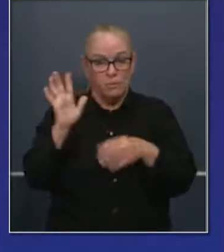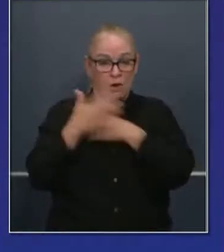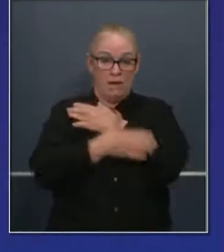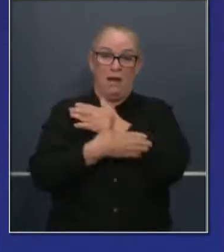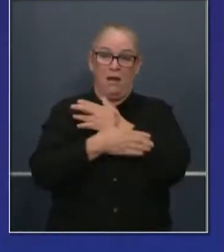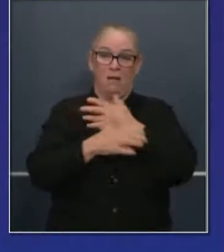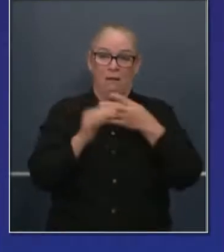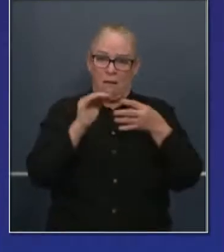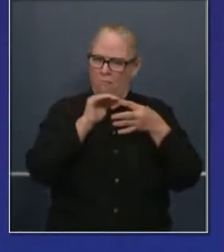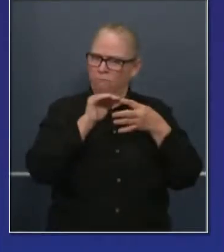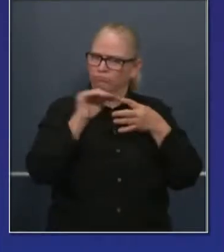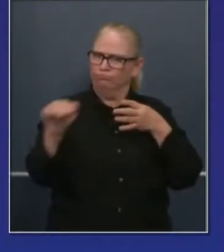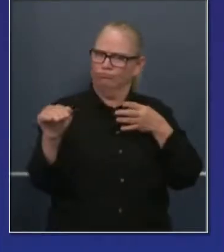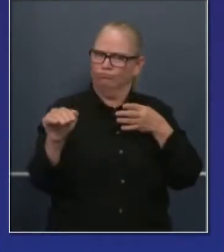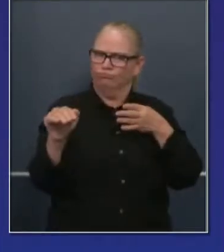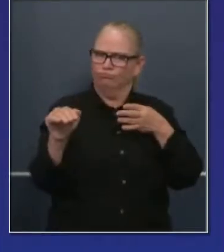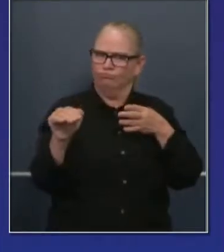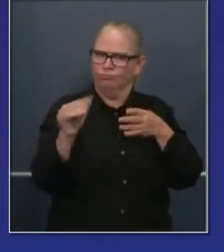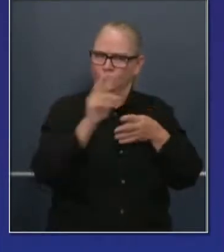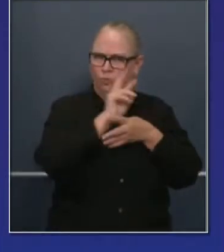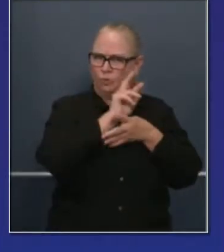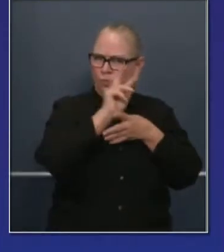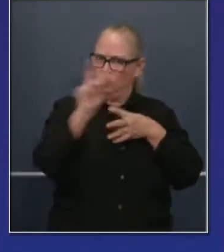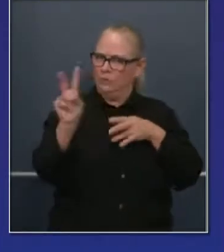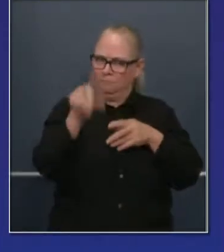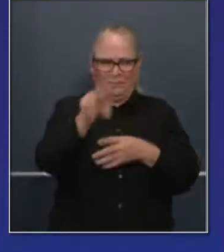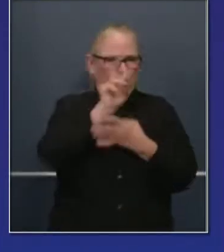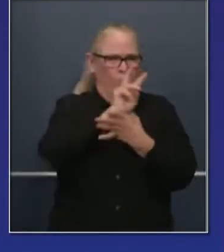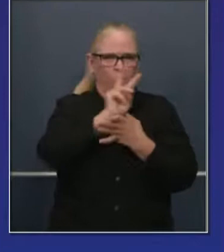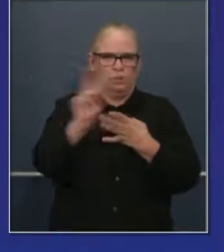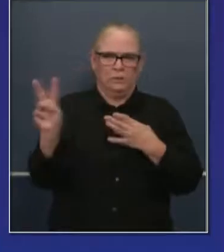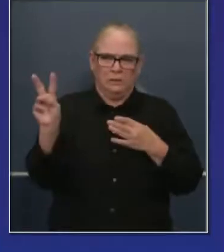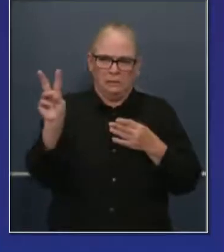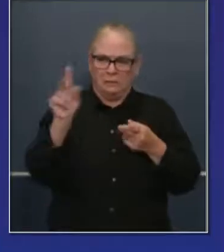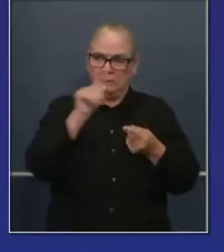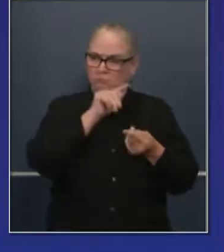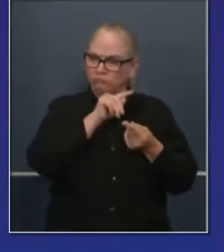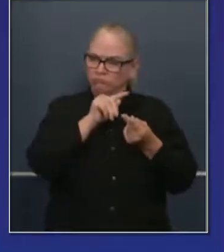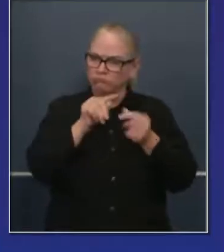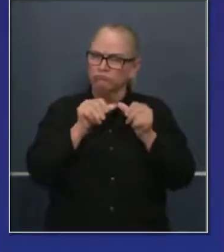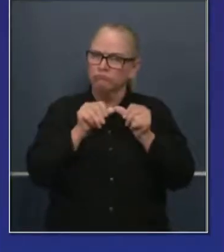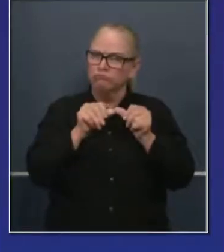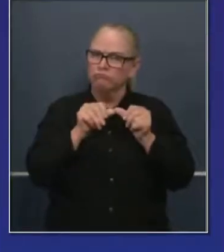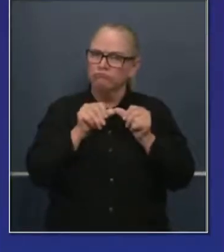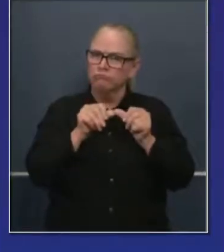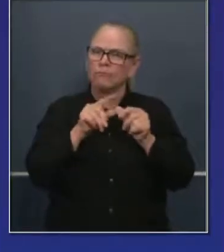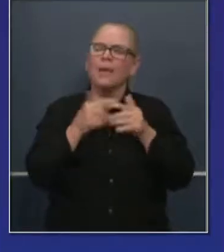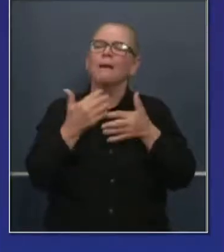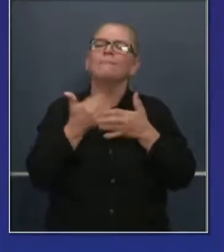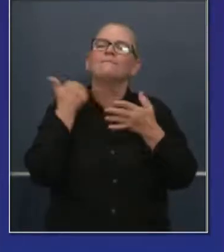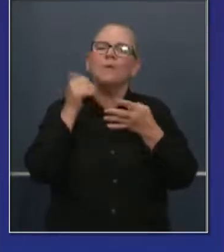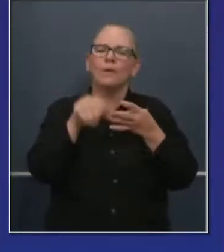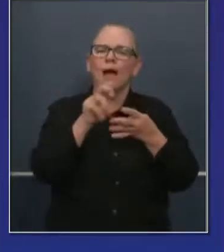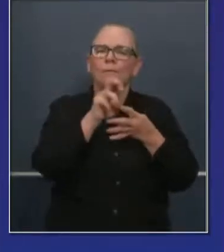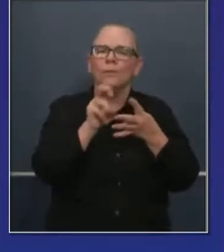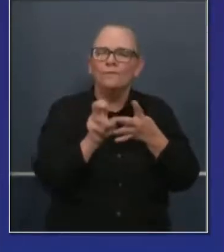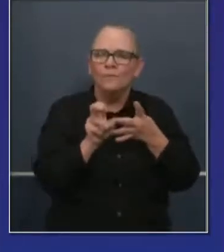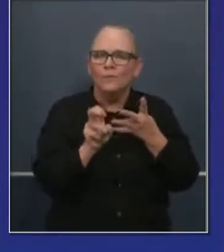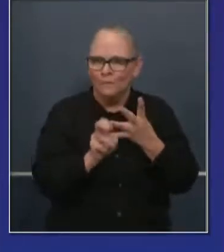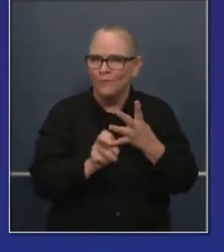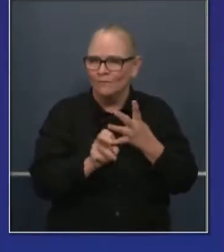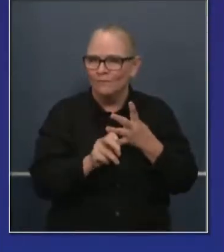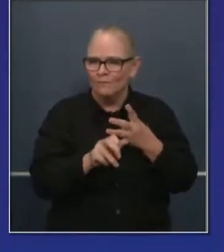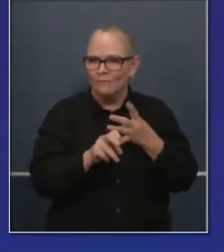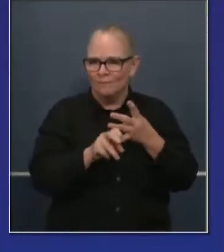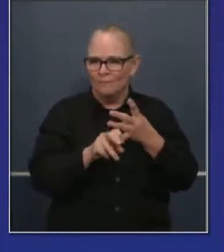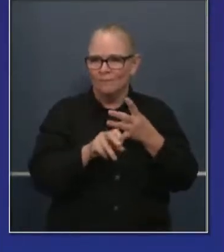least 2 weeks, consecutive weeks before they move, that we do that with the level of responsibility and